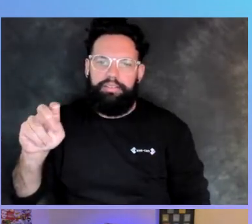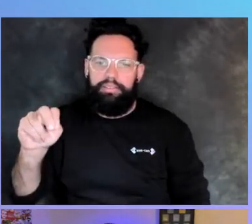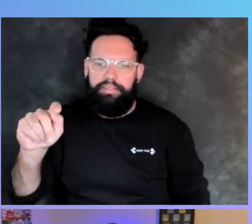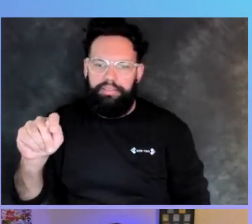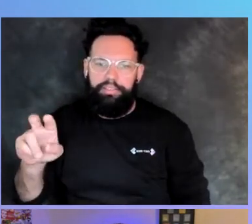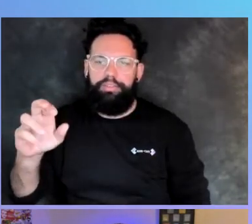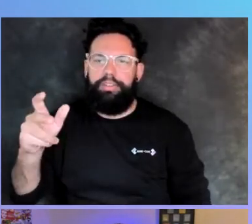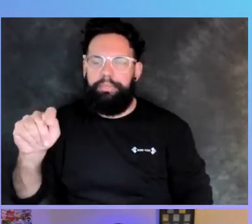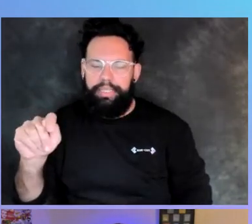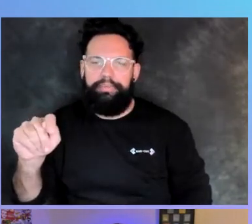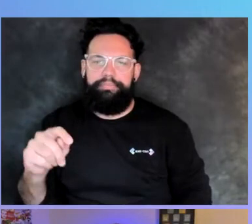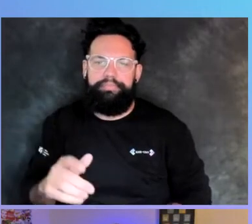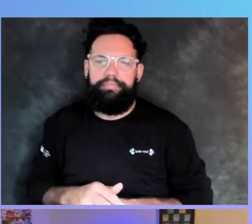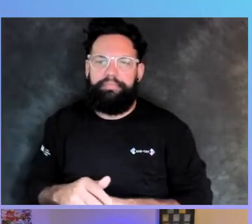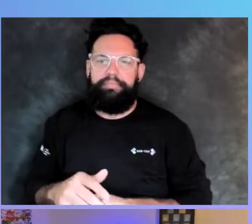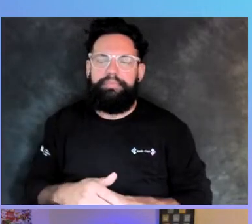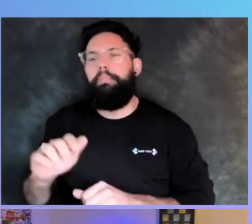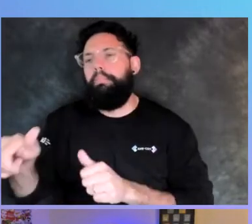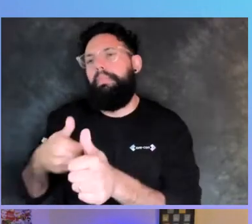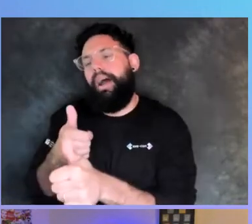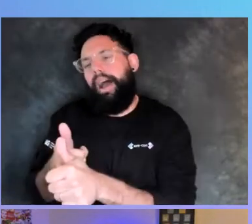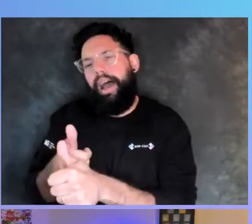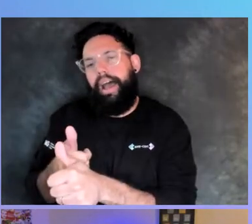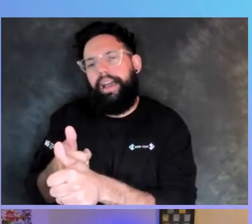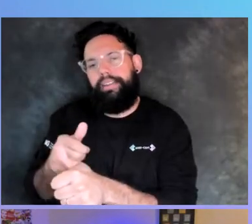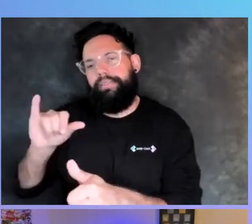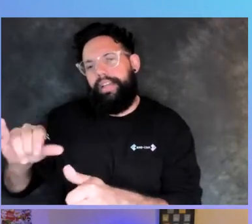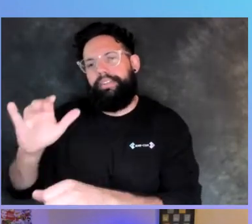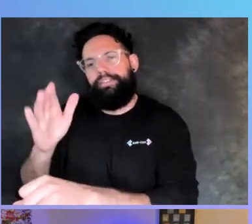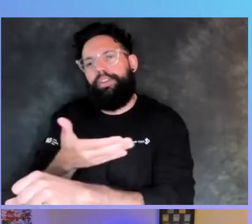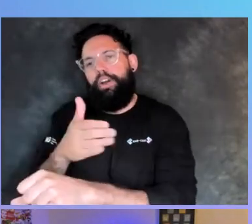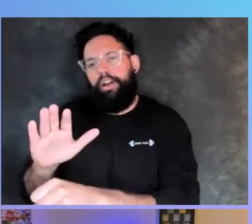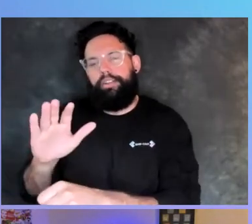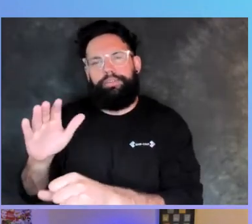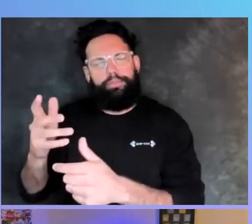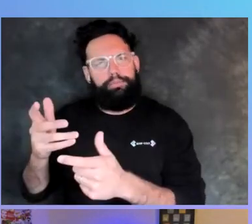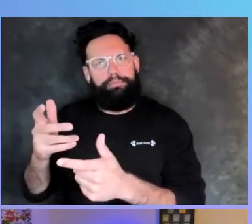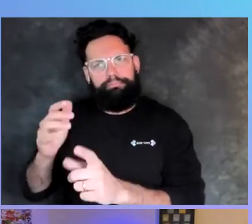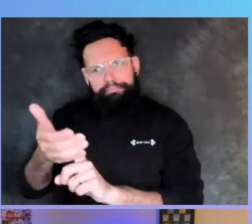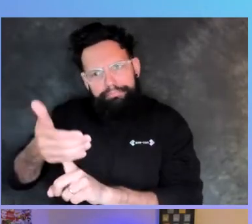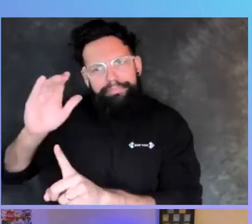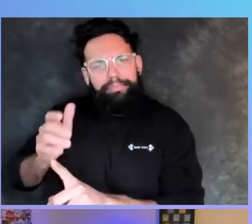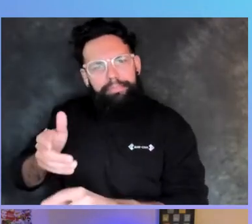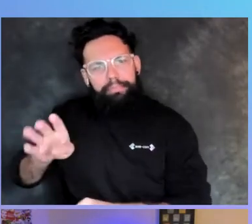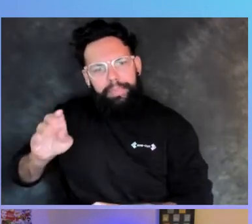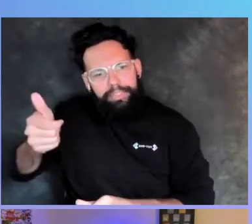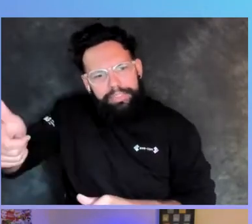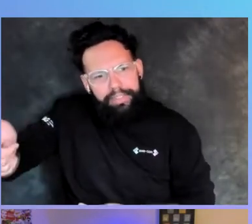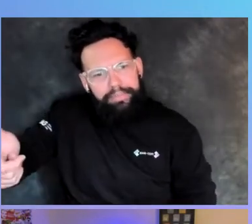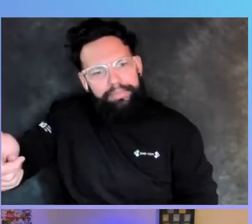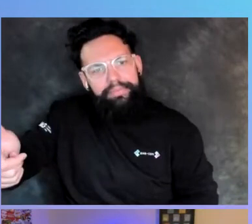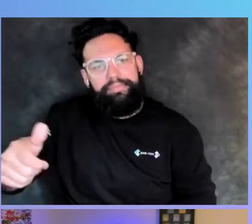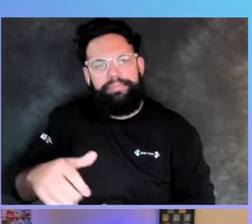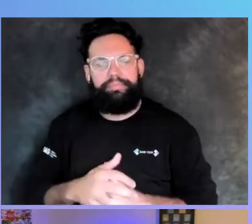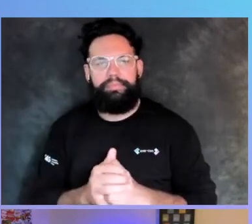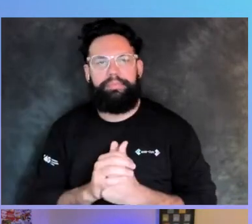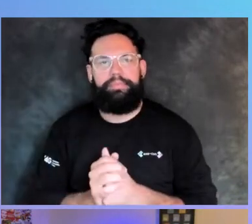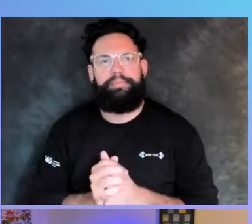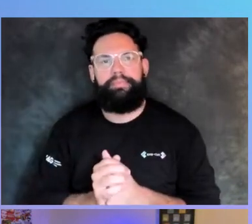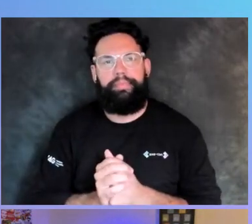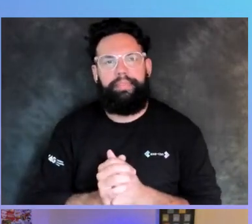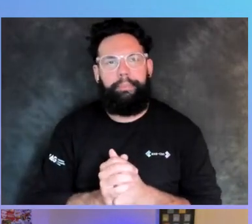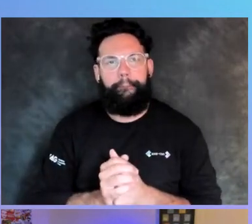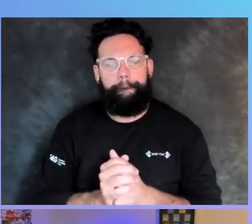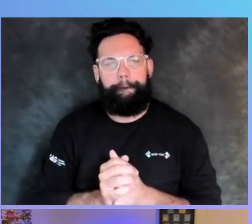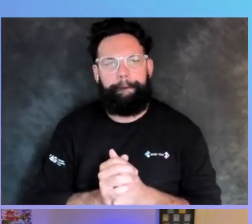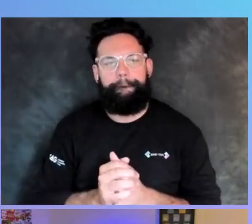exuding self-confidence. And the phrase used in both of these stories is bad girl. So I have the full chats